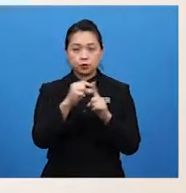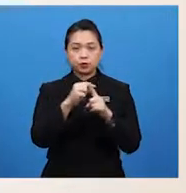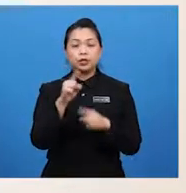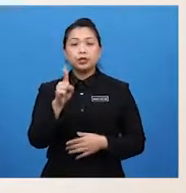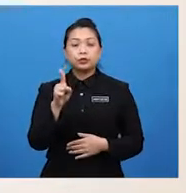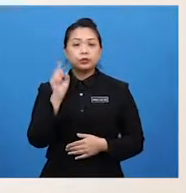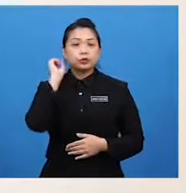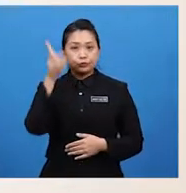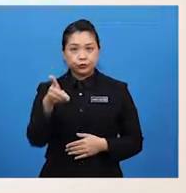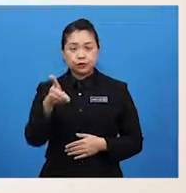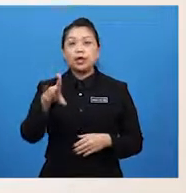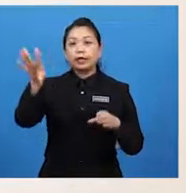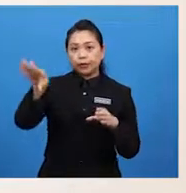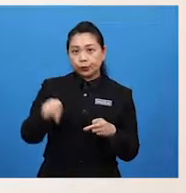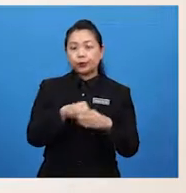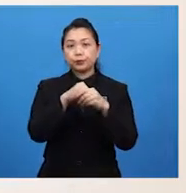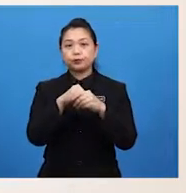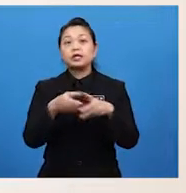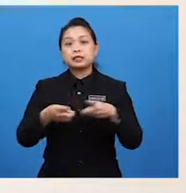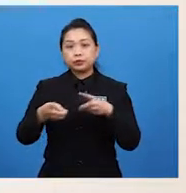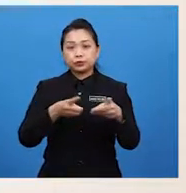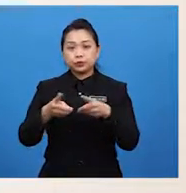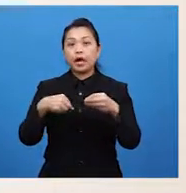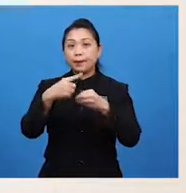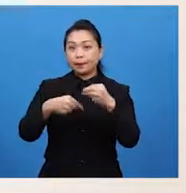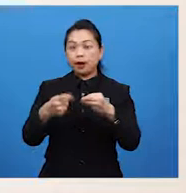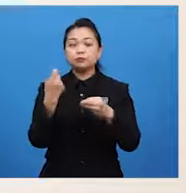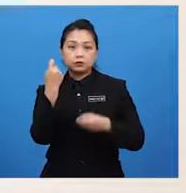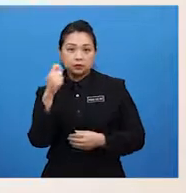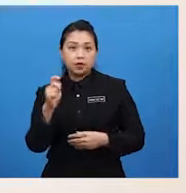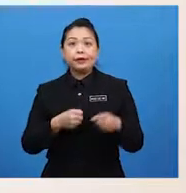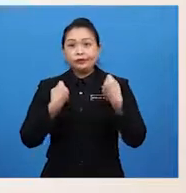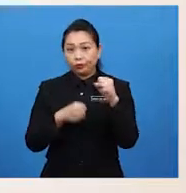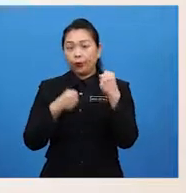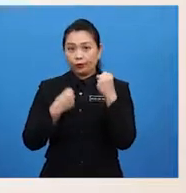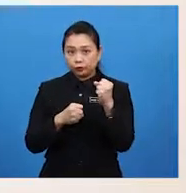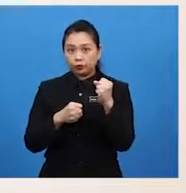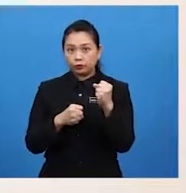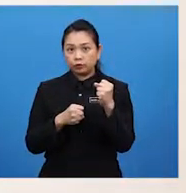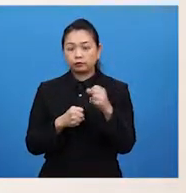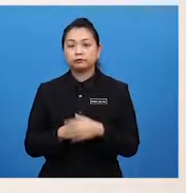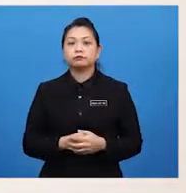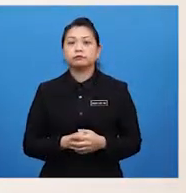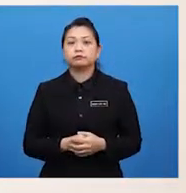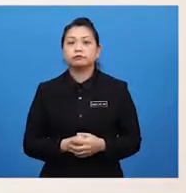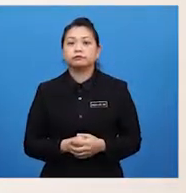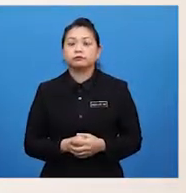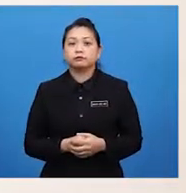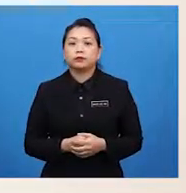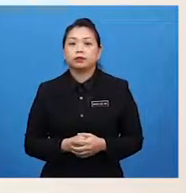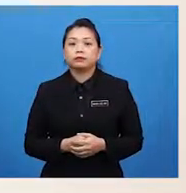should include description about the jogathon, express sympathy to